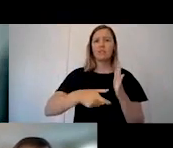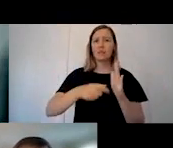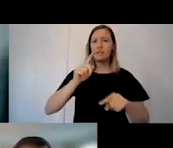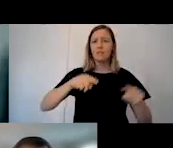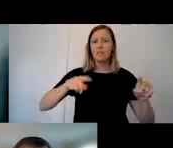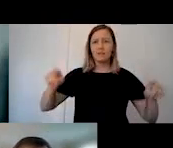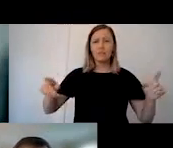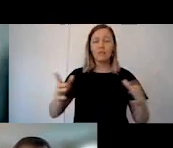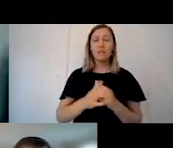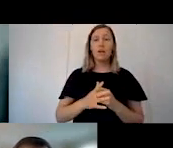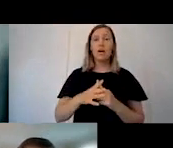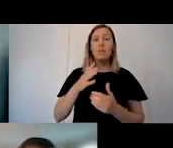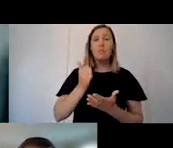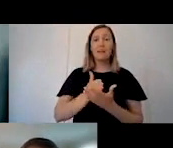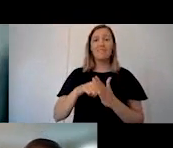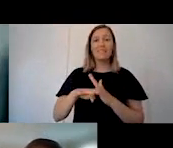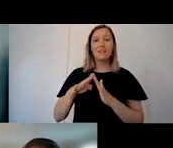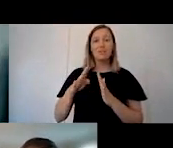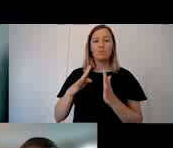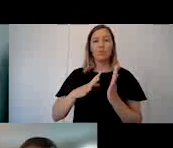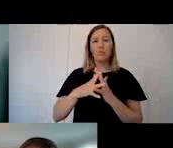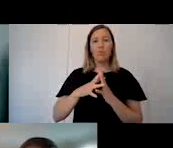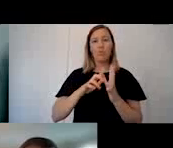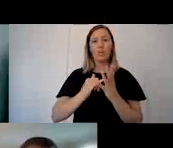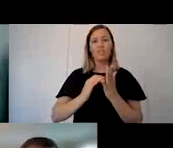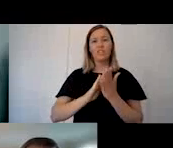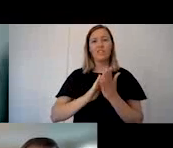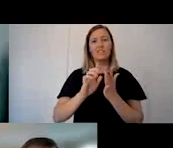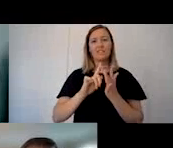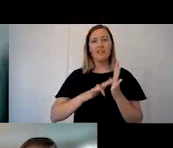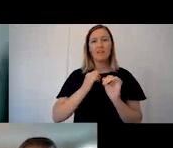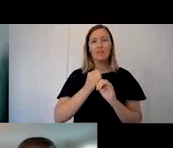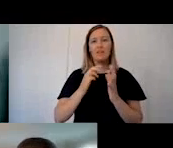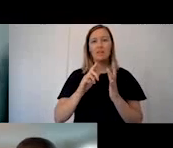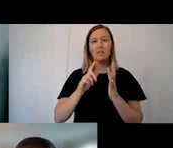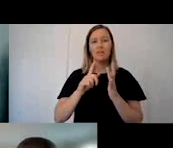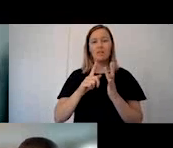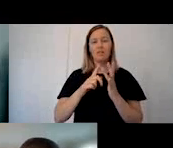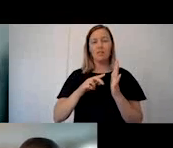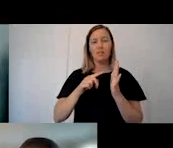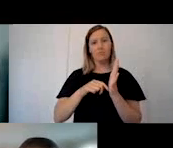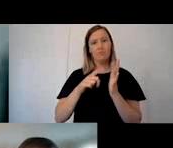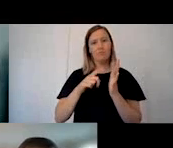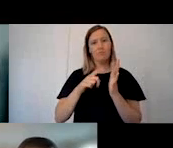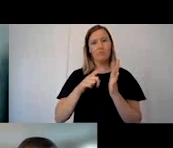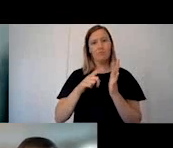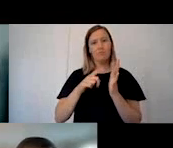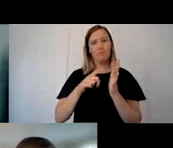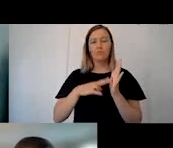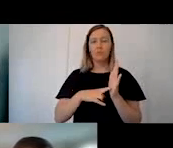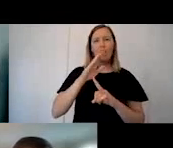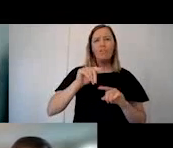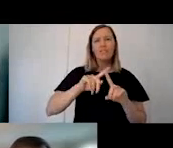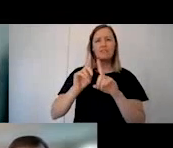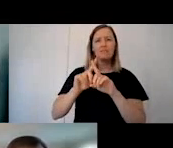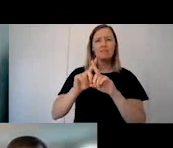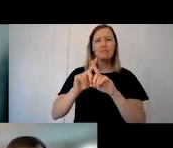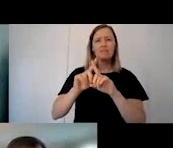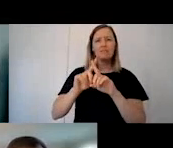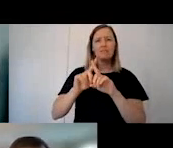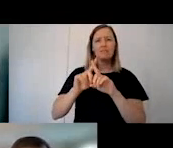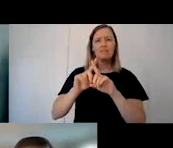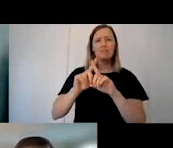Washington-based. You know, we would lobby on different issues. So that was working